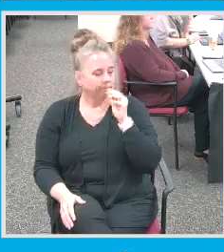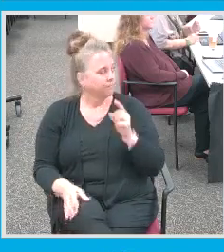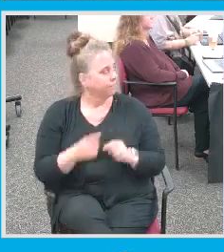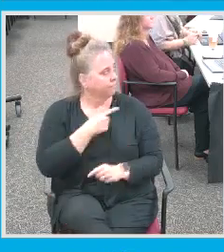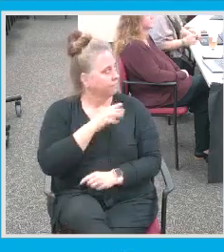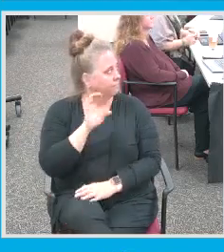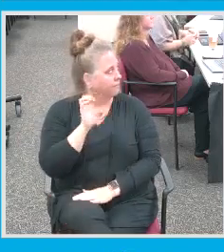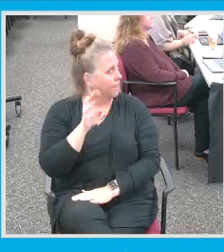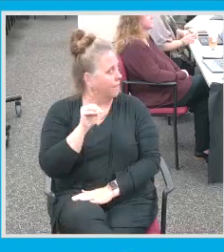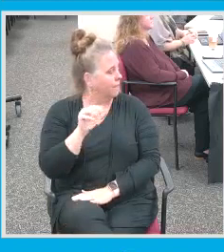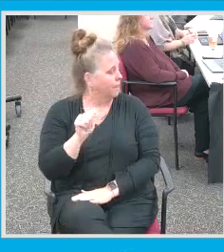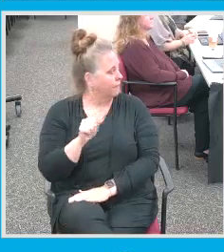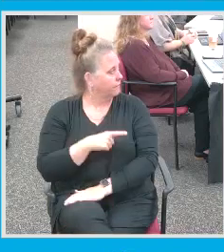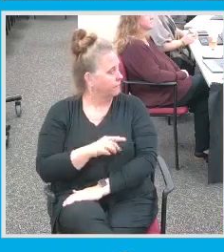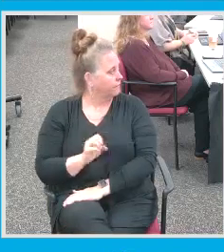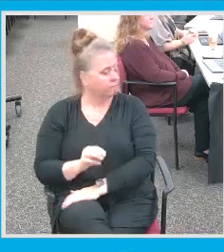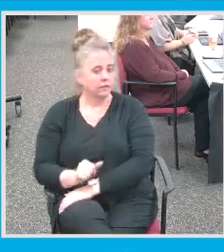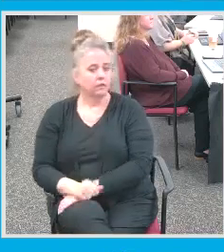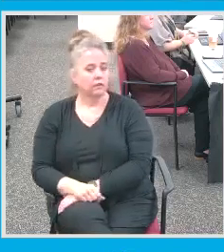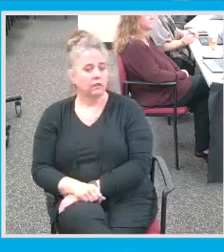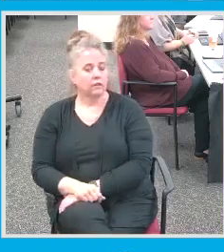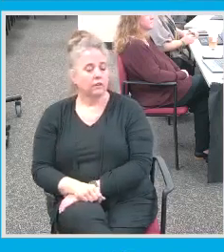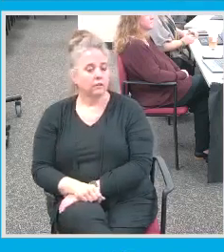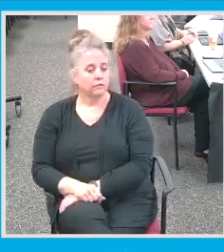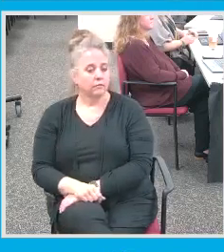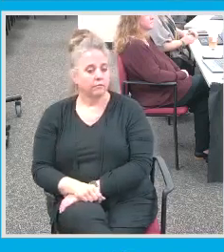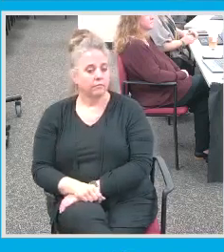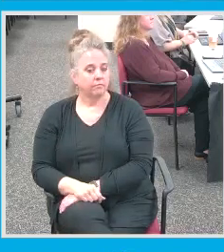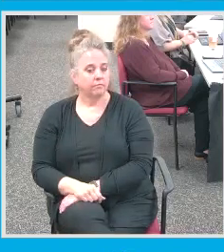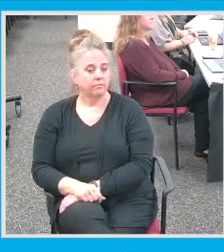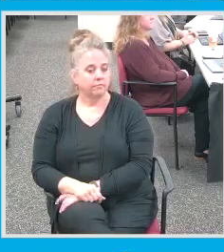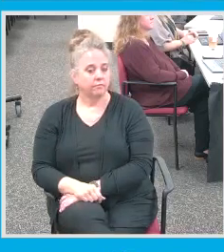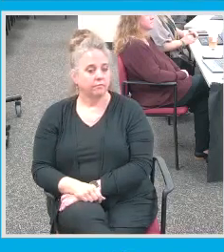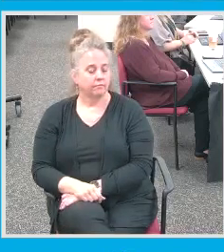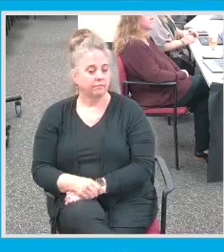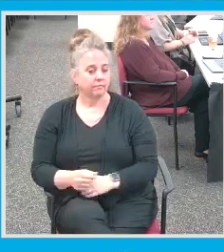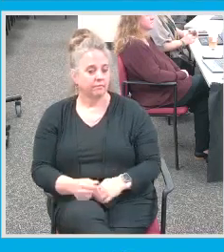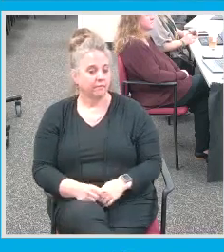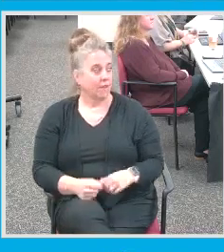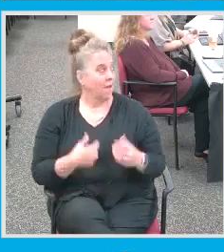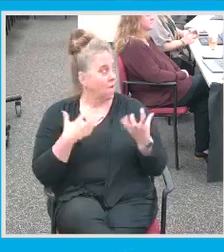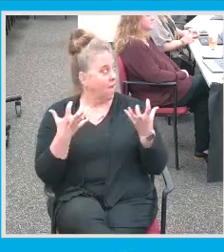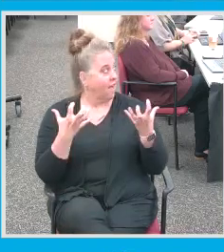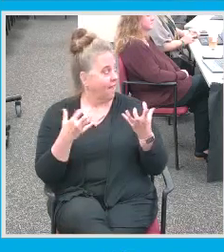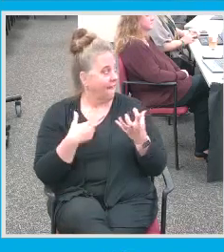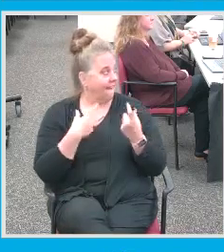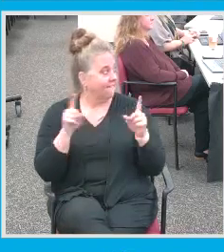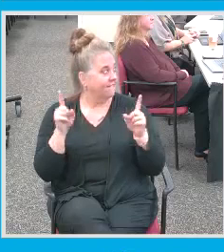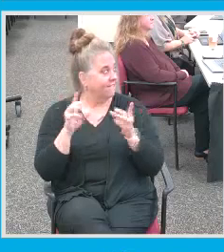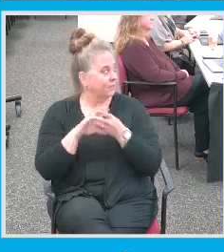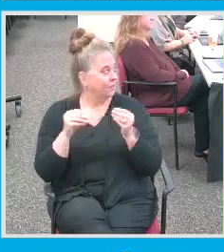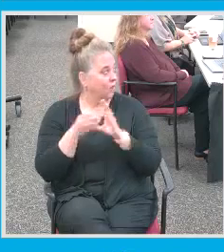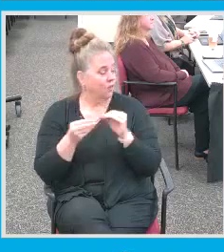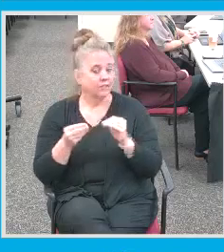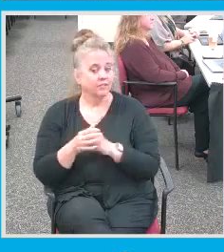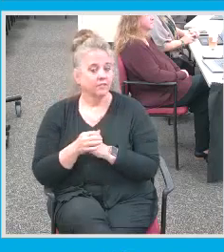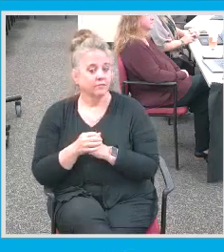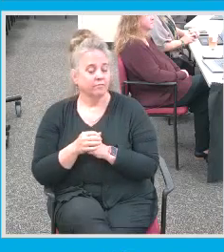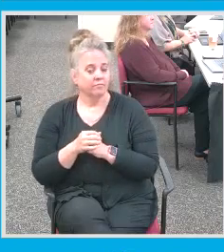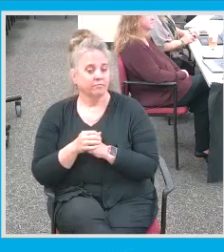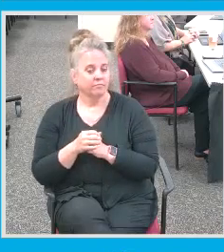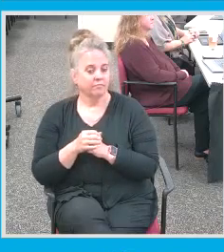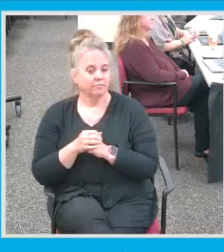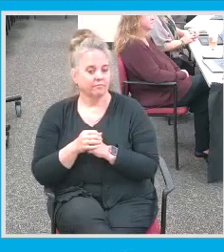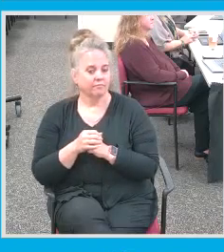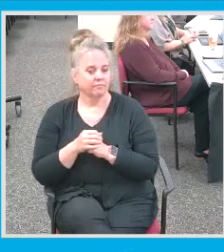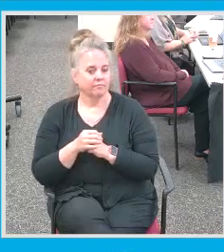So we have a success story in our school that we like to share, and it's of like one of the students' favorite teachers. His name is Mr.